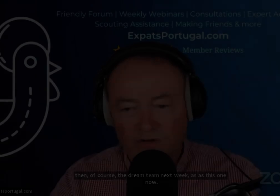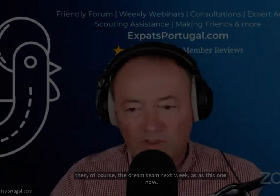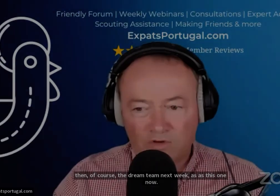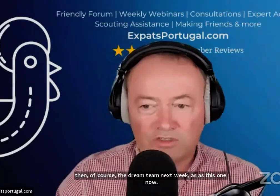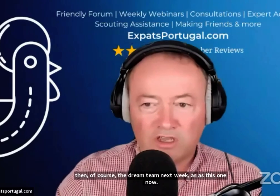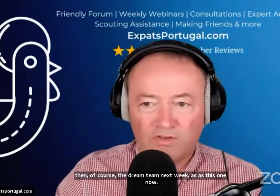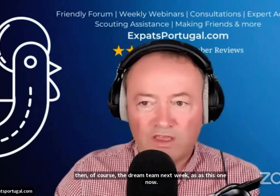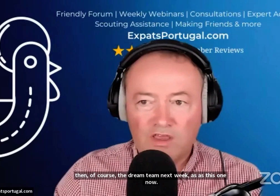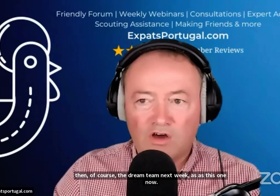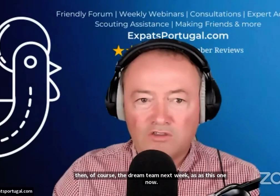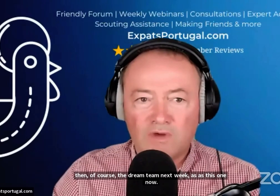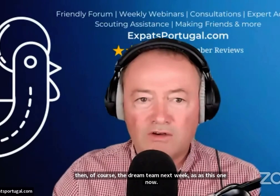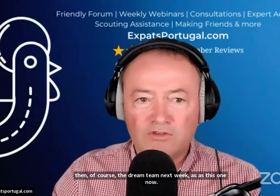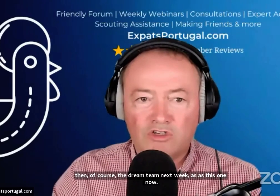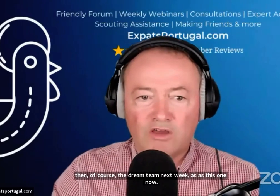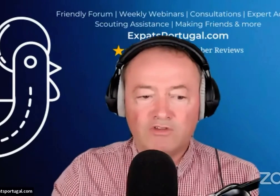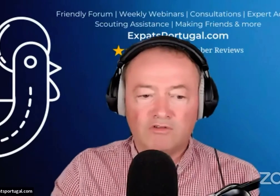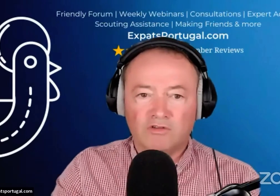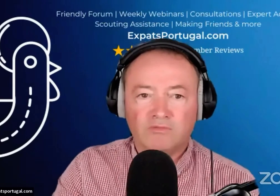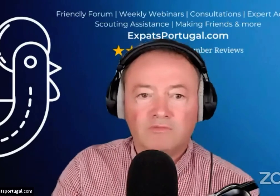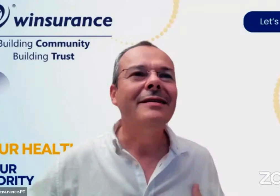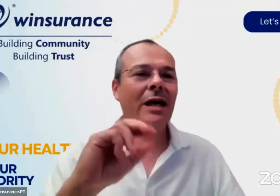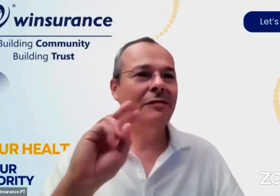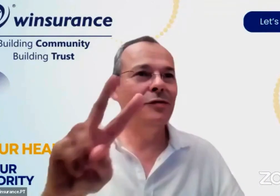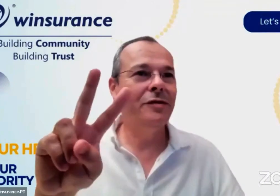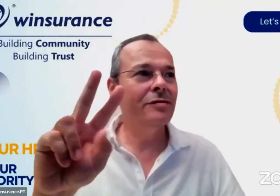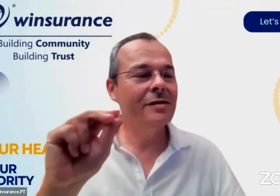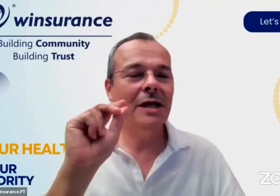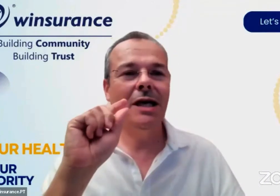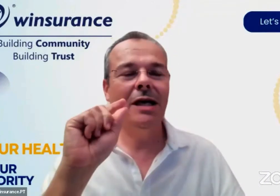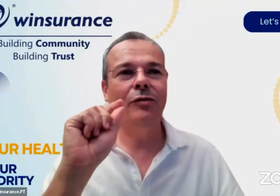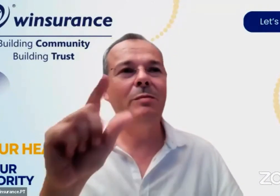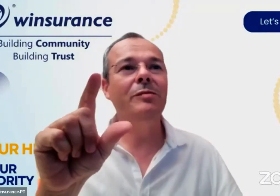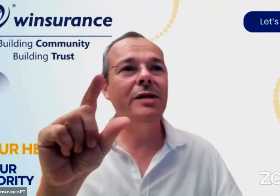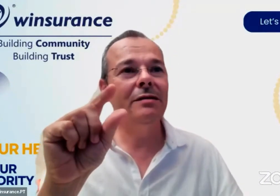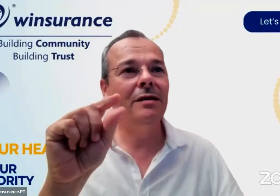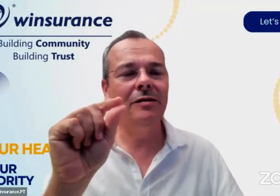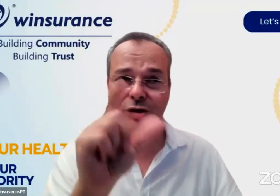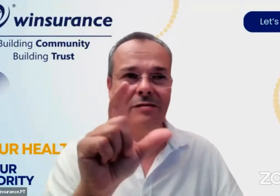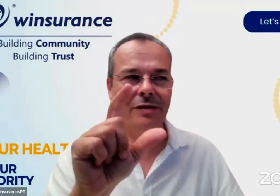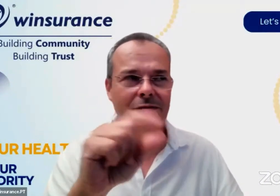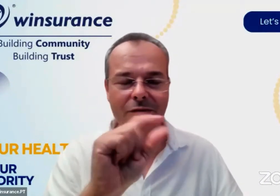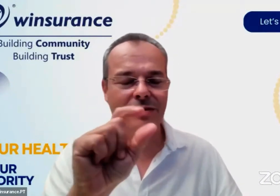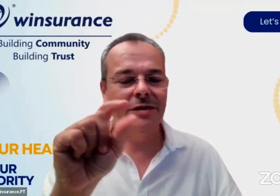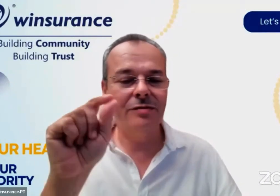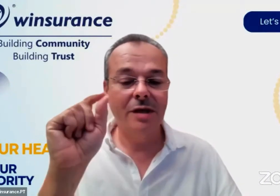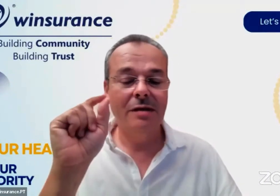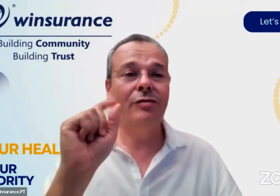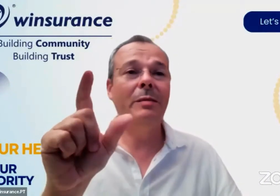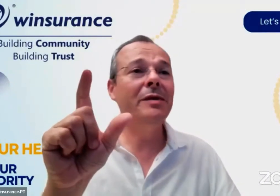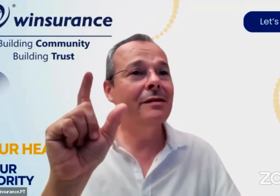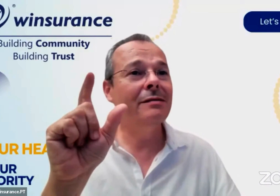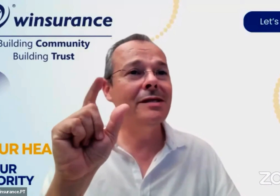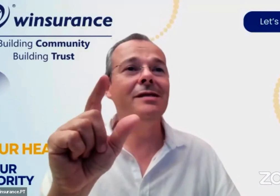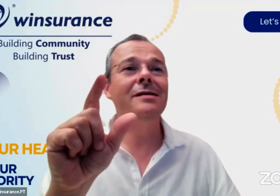Thanks everybody for your questions over here on Zoom and on YouTube. Over to you, Nuno. So I have two videos. Remember that short videos, very short videos.